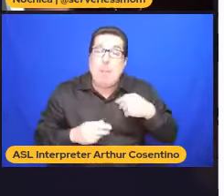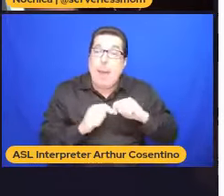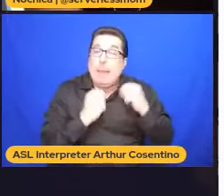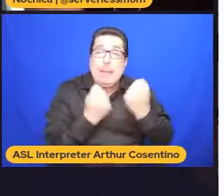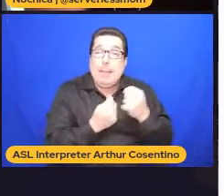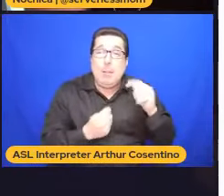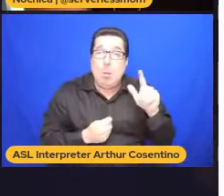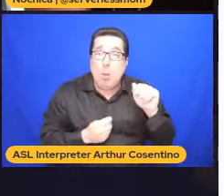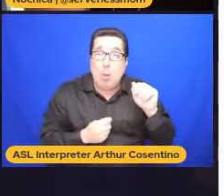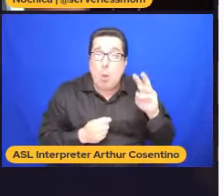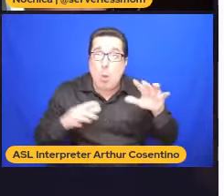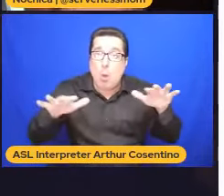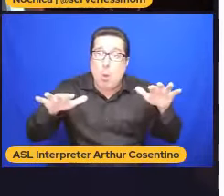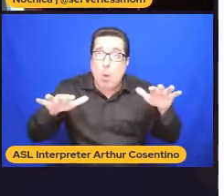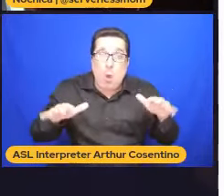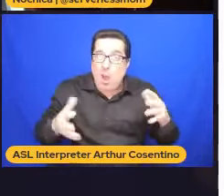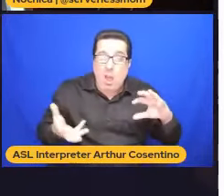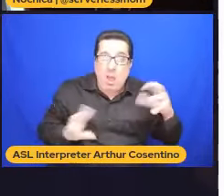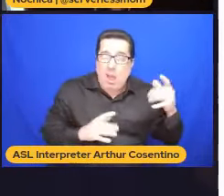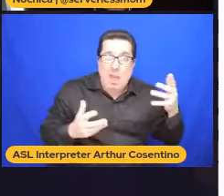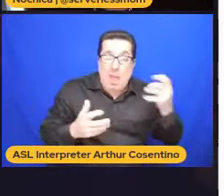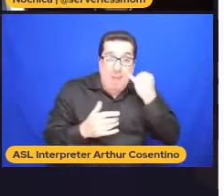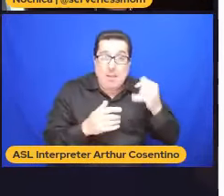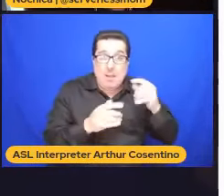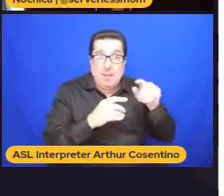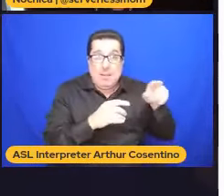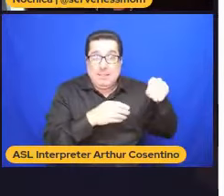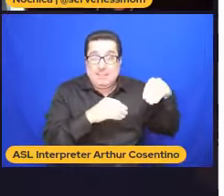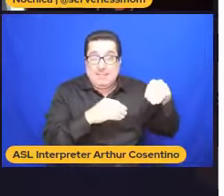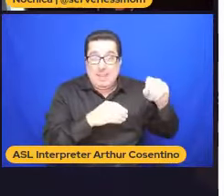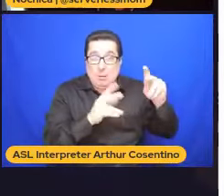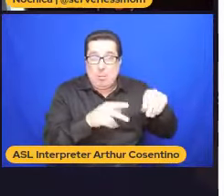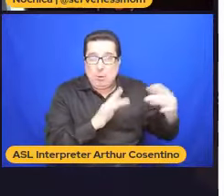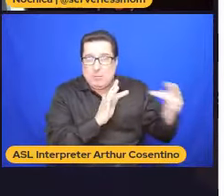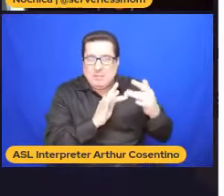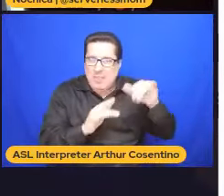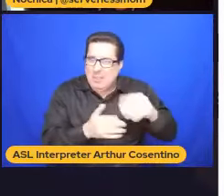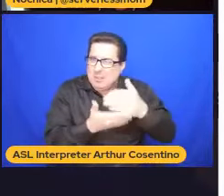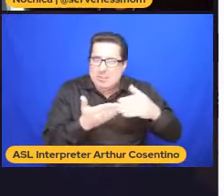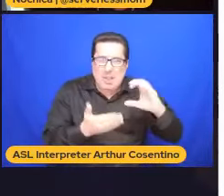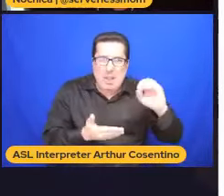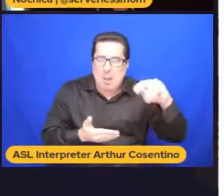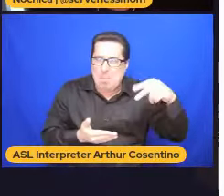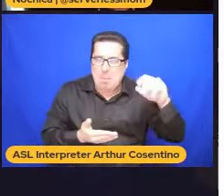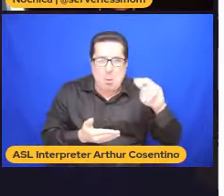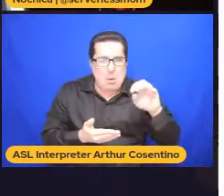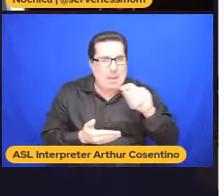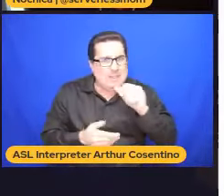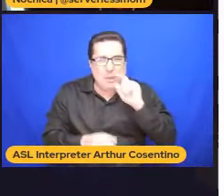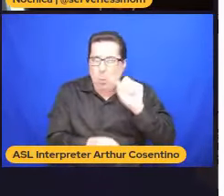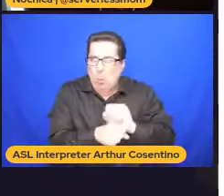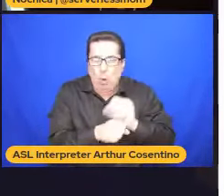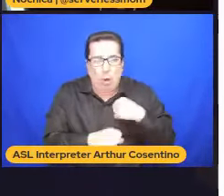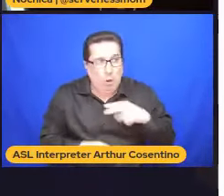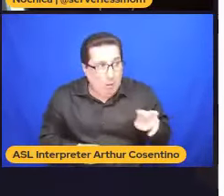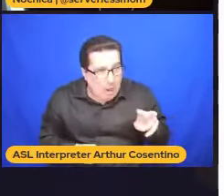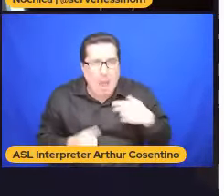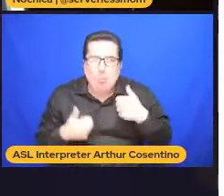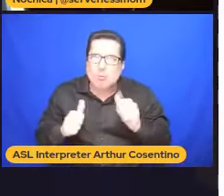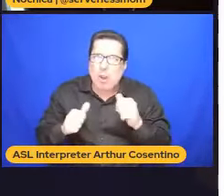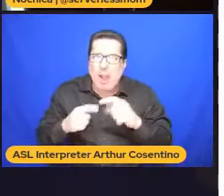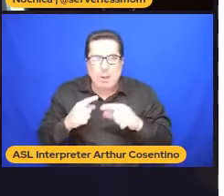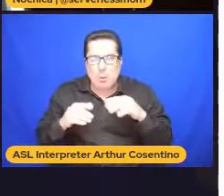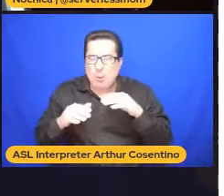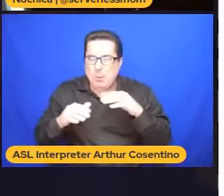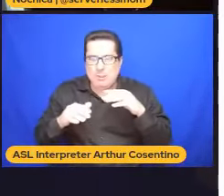my goal is that when a salesperson gets in touch and says, hey, this component isn't working, I'm trying it out on my way into a demo, you